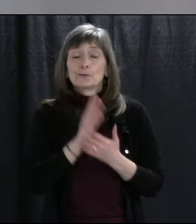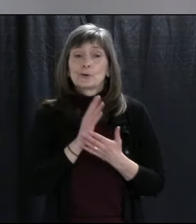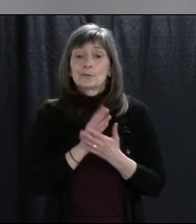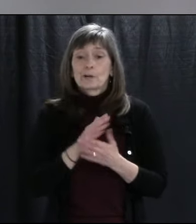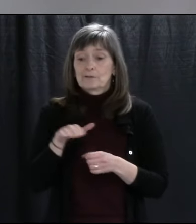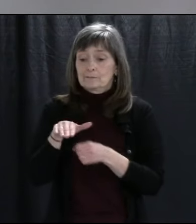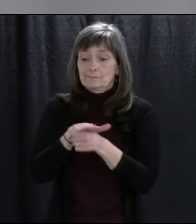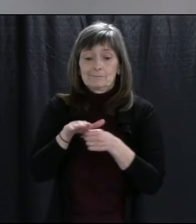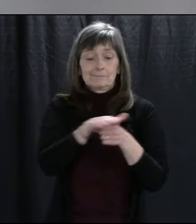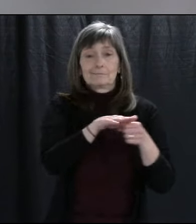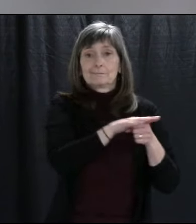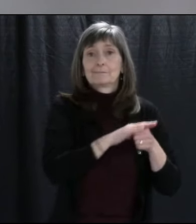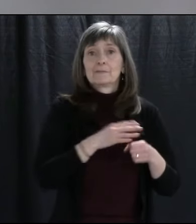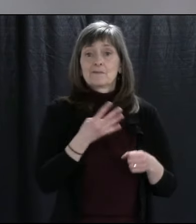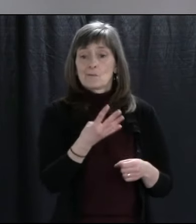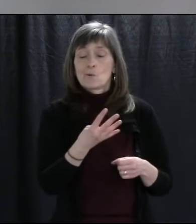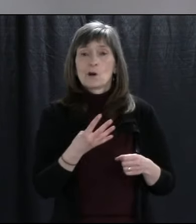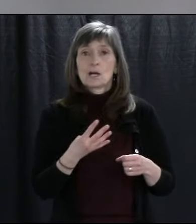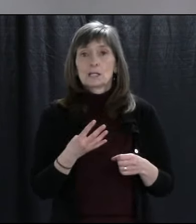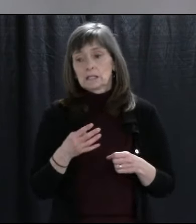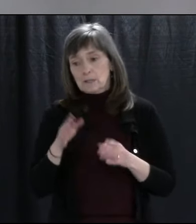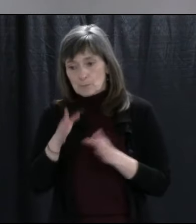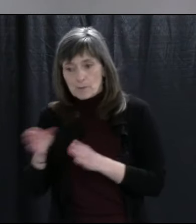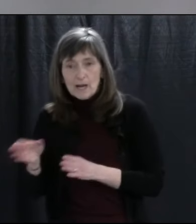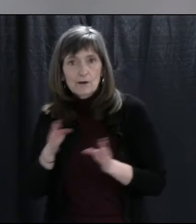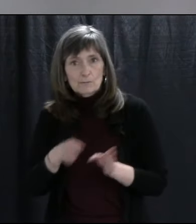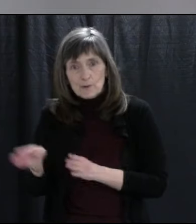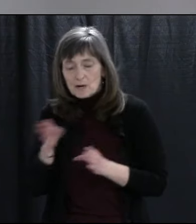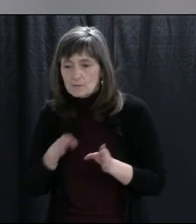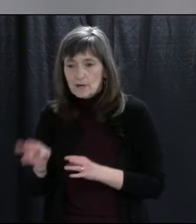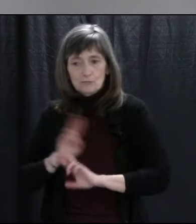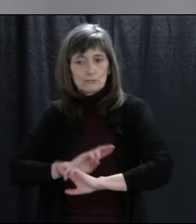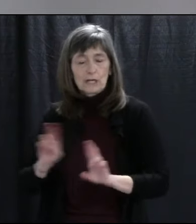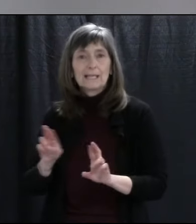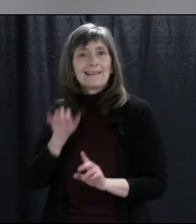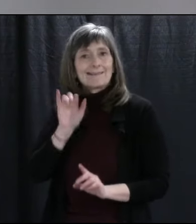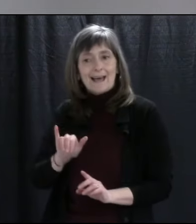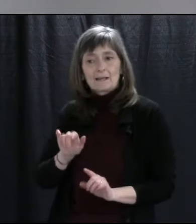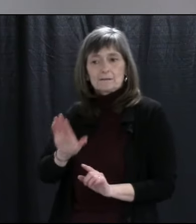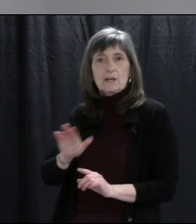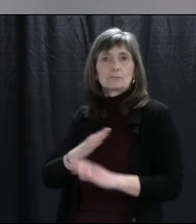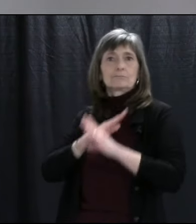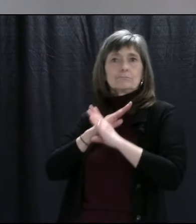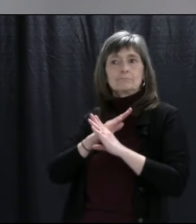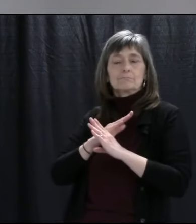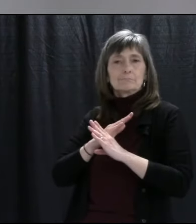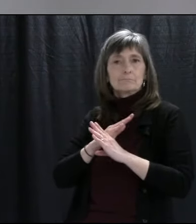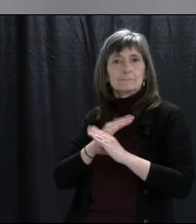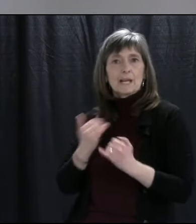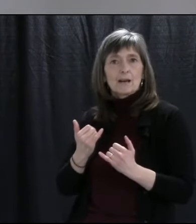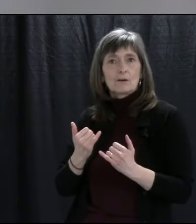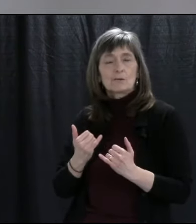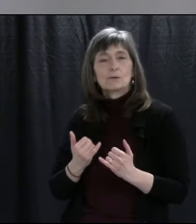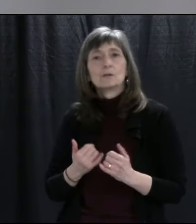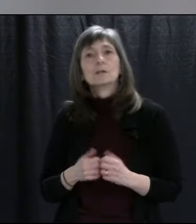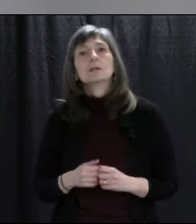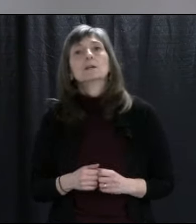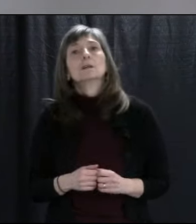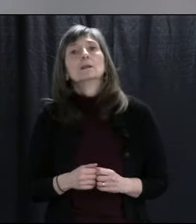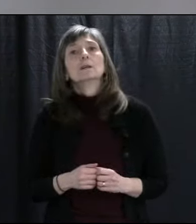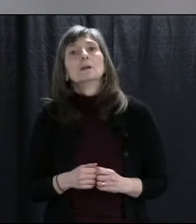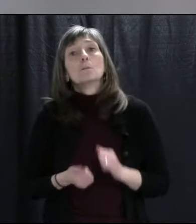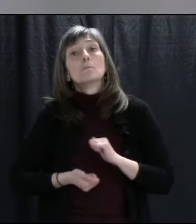and acute care facilities are the next line of defense. We have nearly half our beds in acute